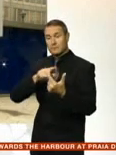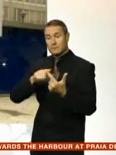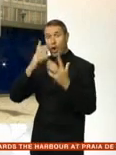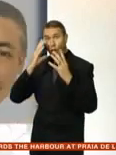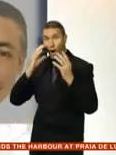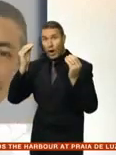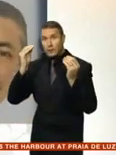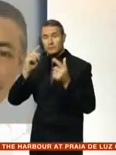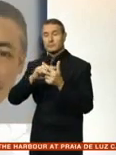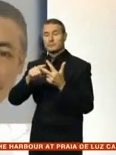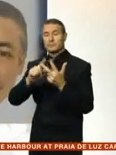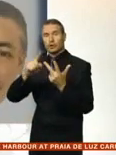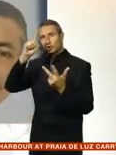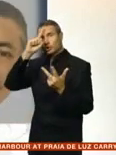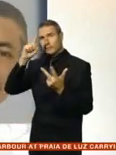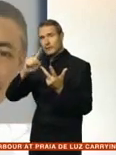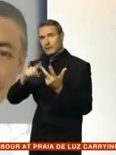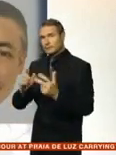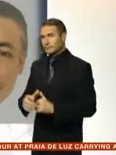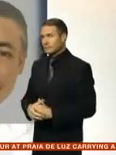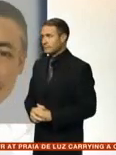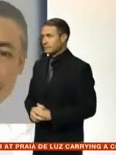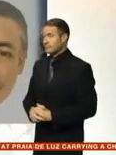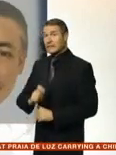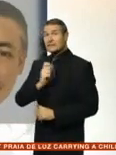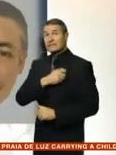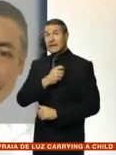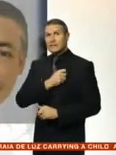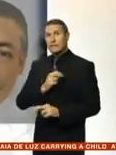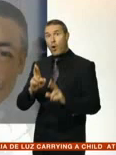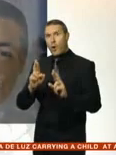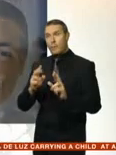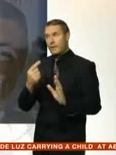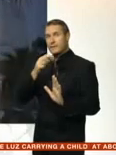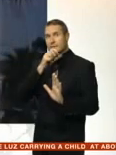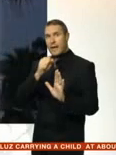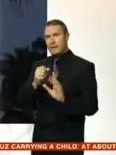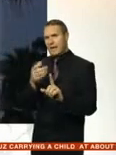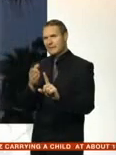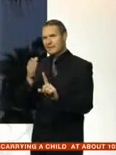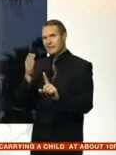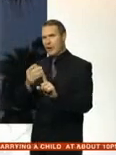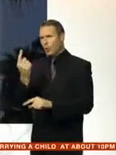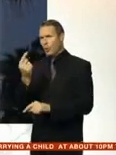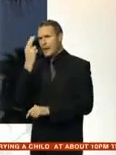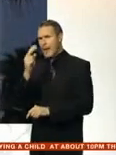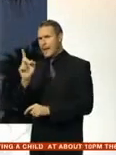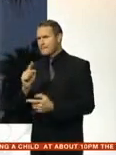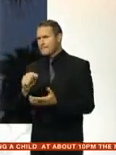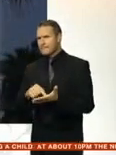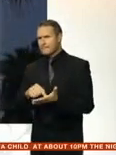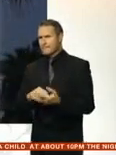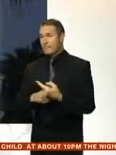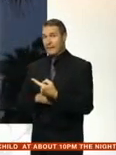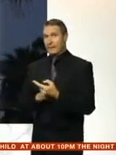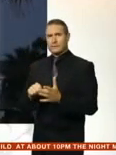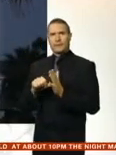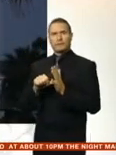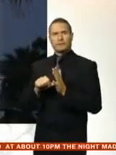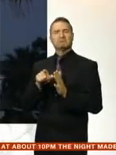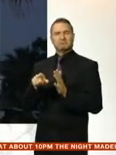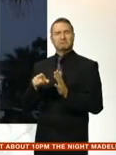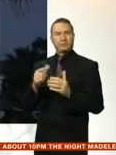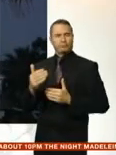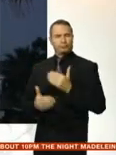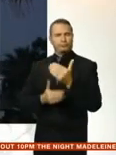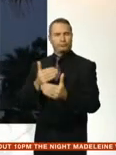Germany. Detectives hope that someone will identify this man. The e-fit images are being seen as significant progress in